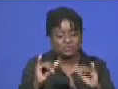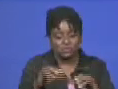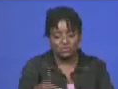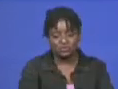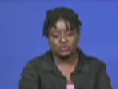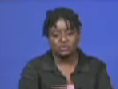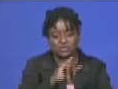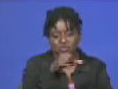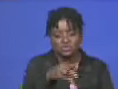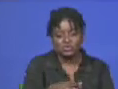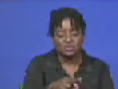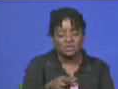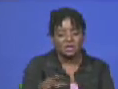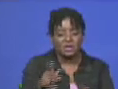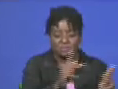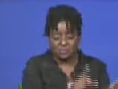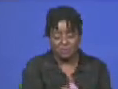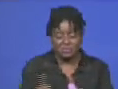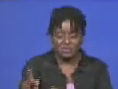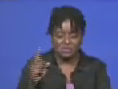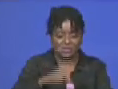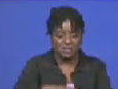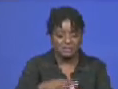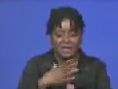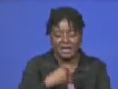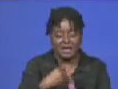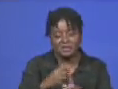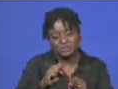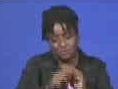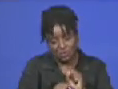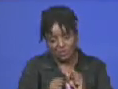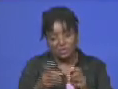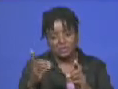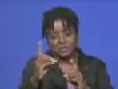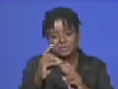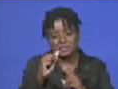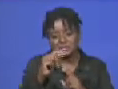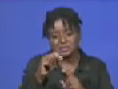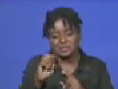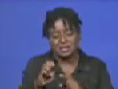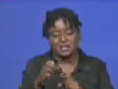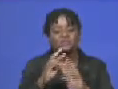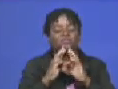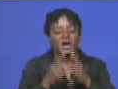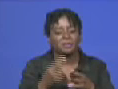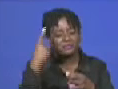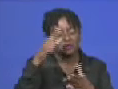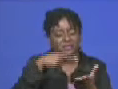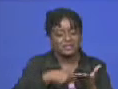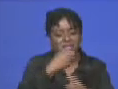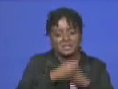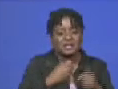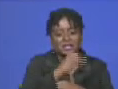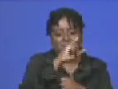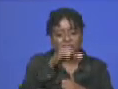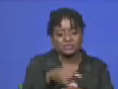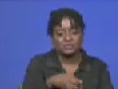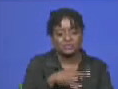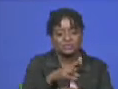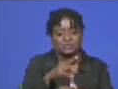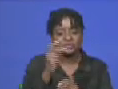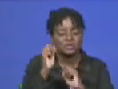period. And thus, the date as recommended for this year's Junior Junkanoo Parades is